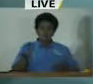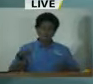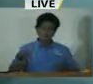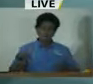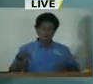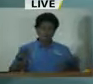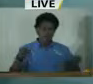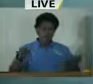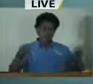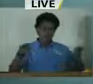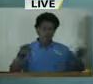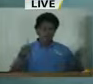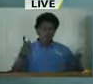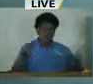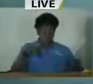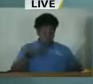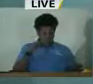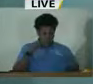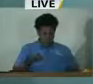action where we can.